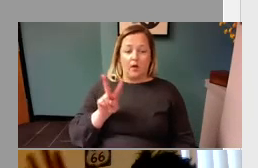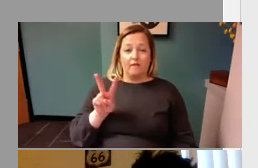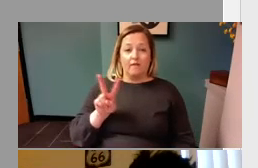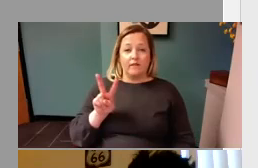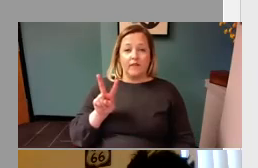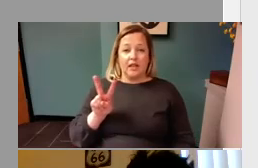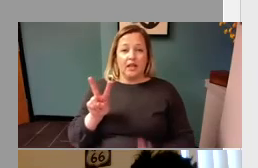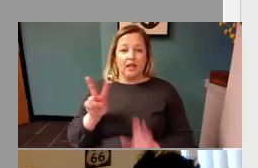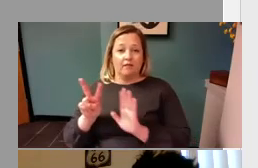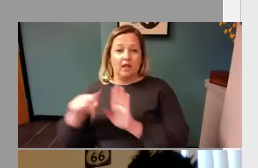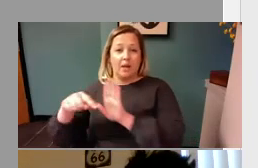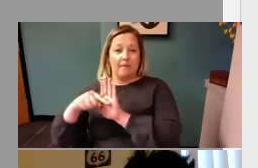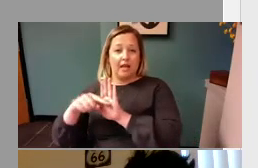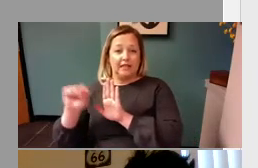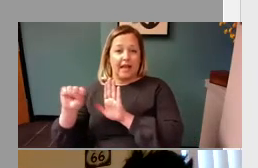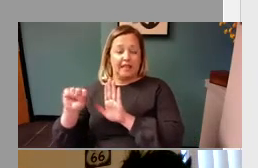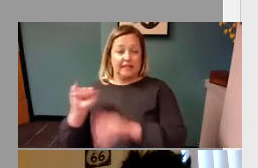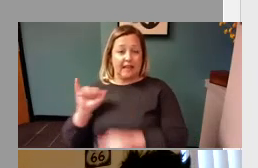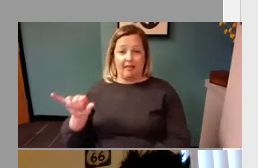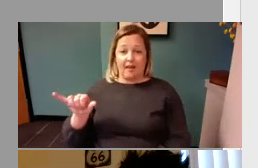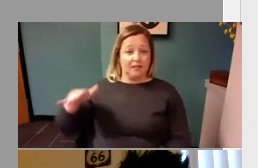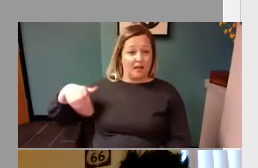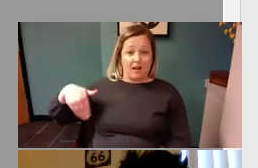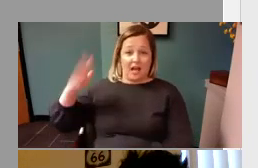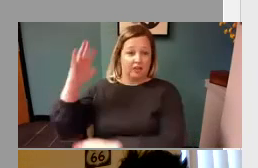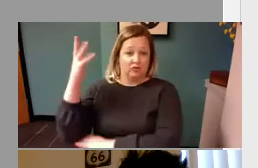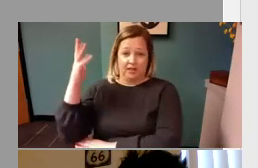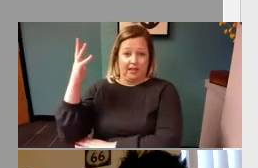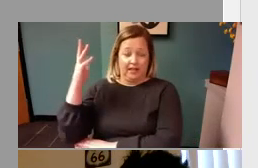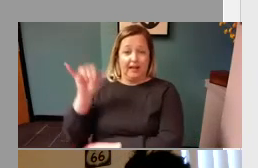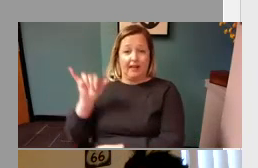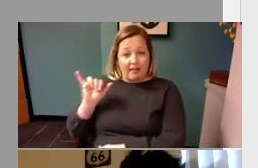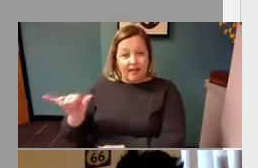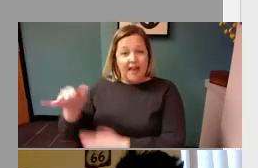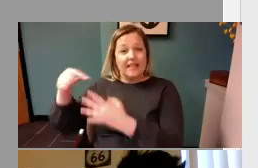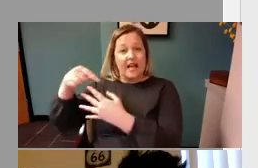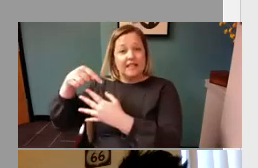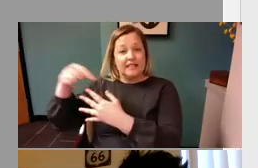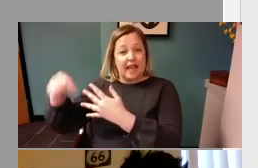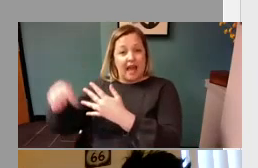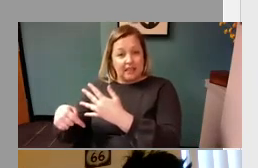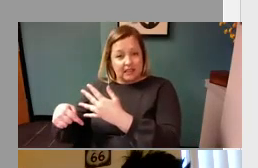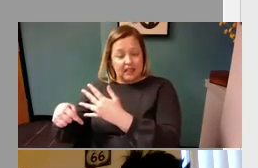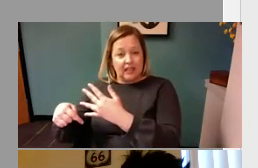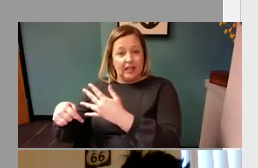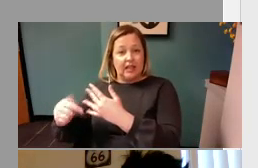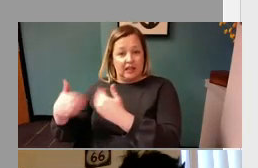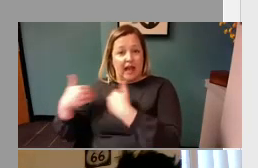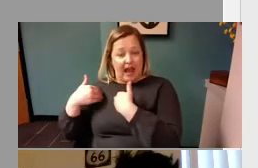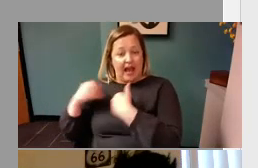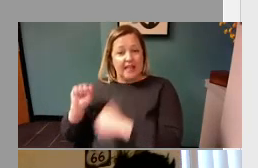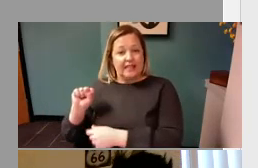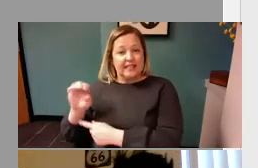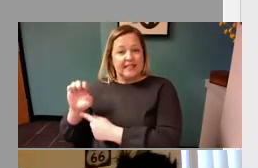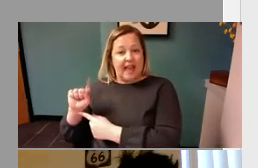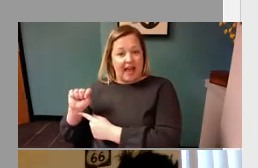is the set of vertices. So S is the set of vertices for which we have a tree here, right? V minus S is the